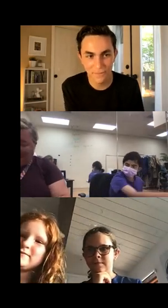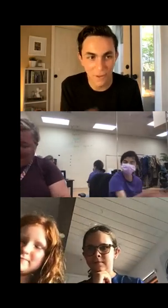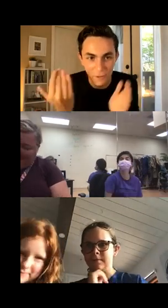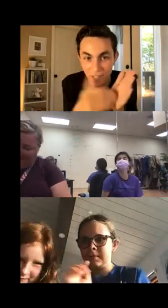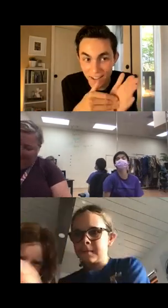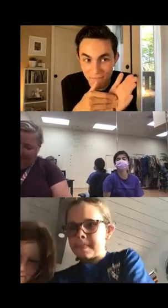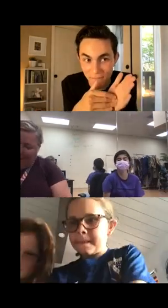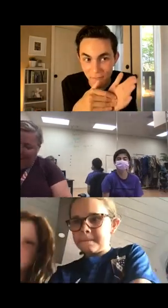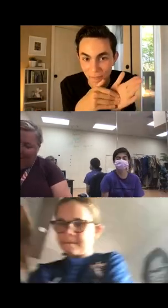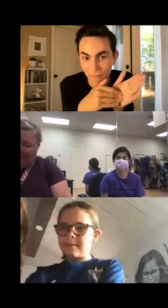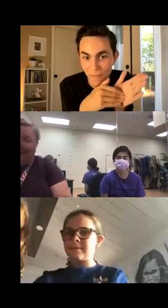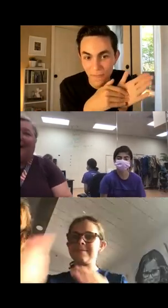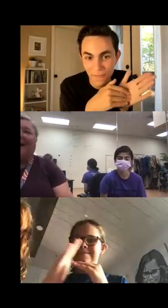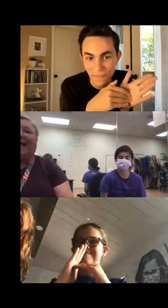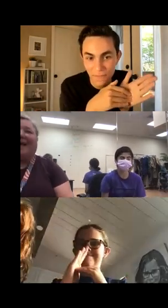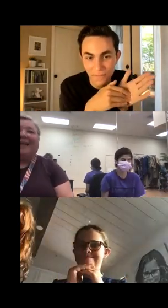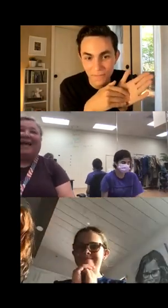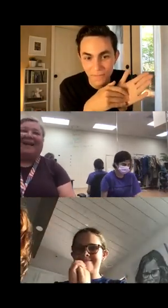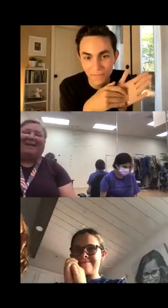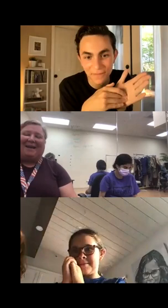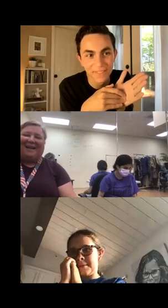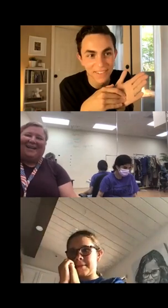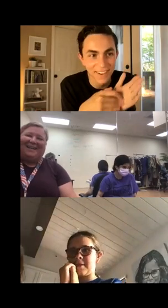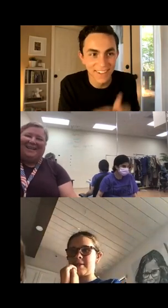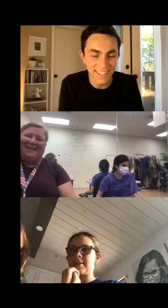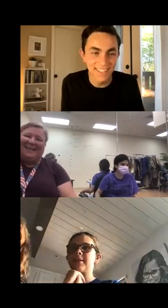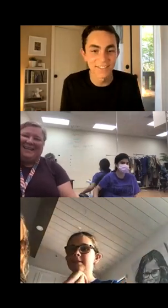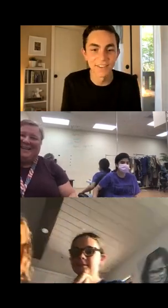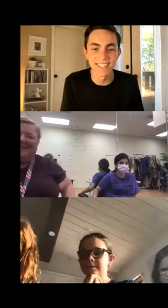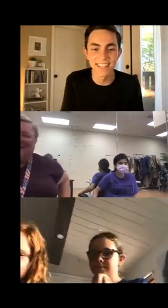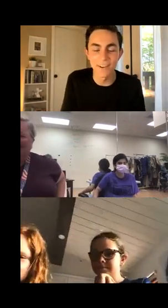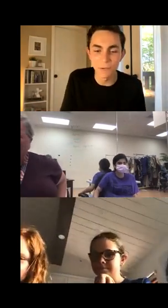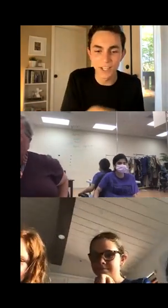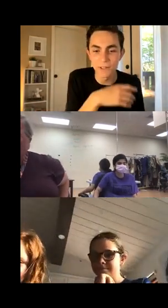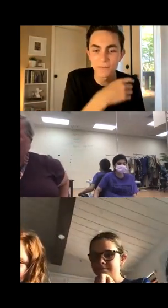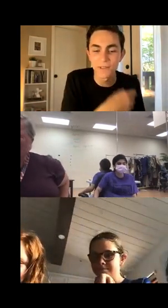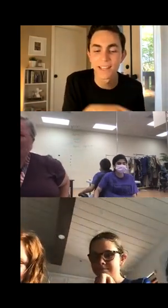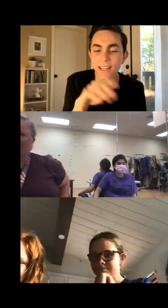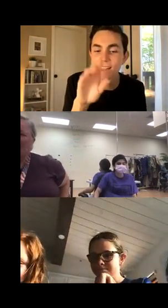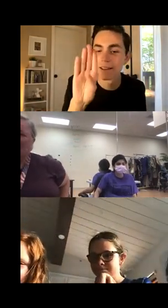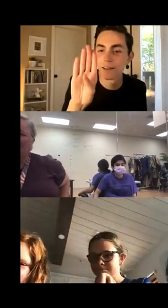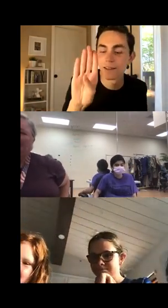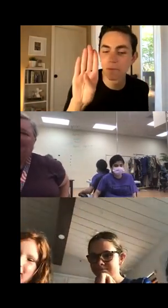One more time. I got it. Okay. Quinn's going to get it one more time here.